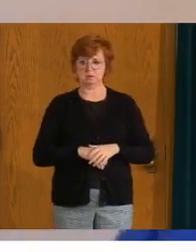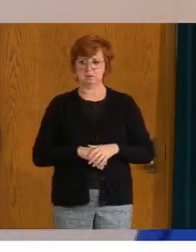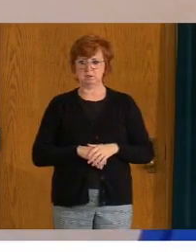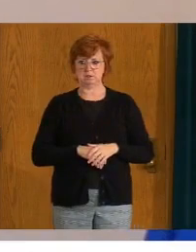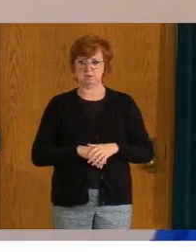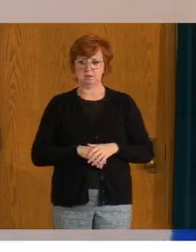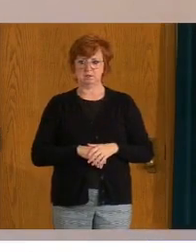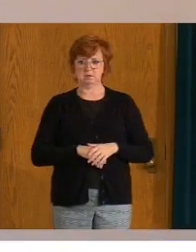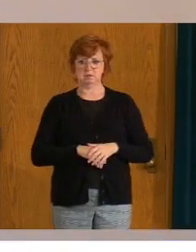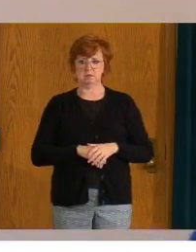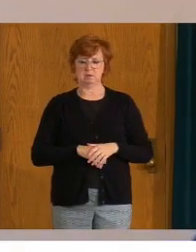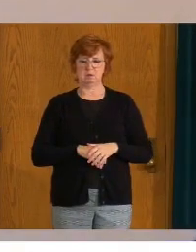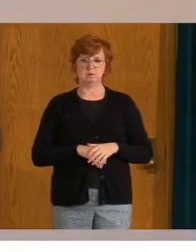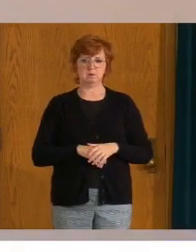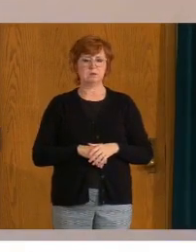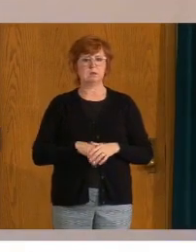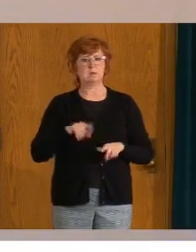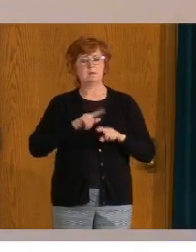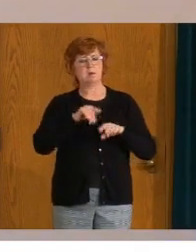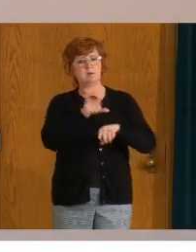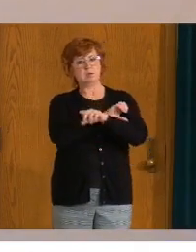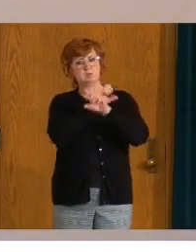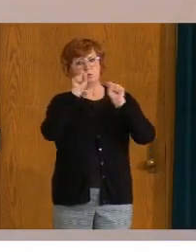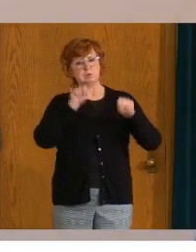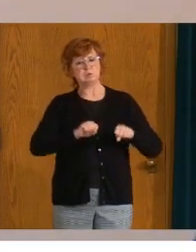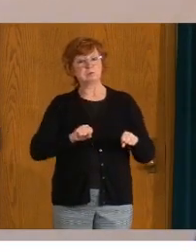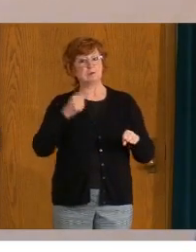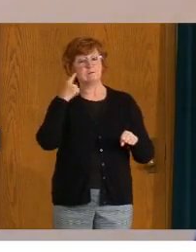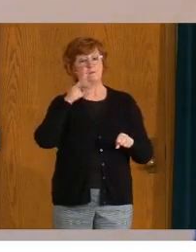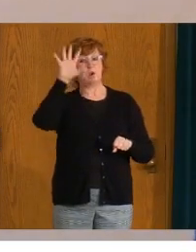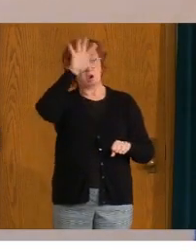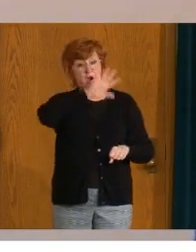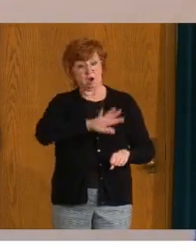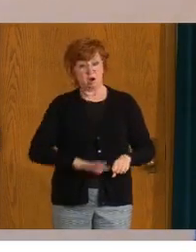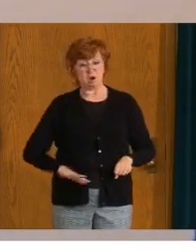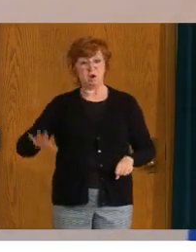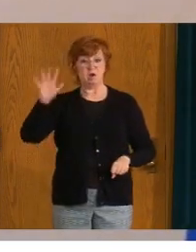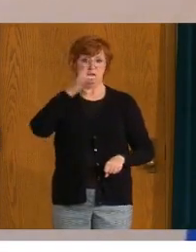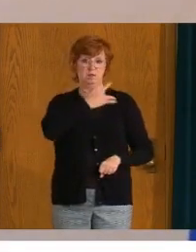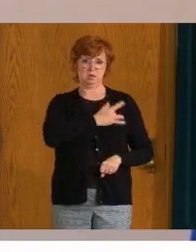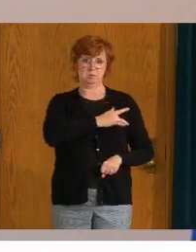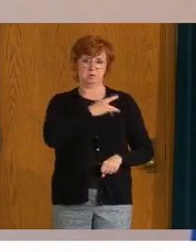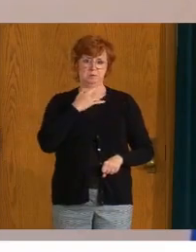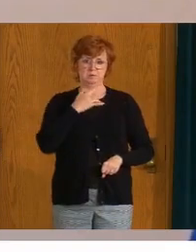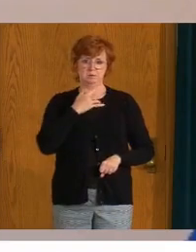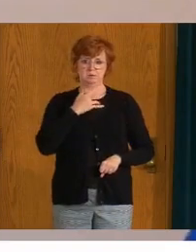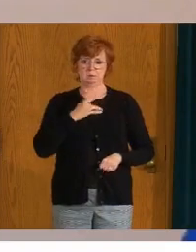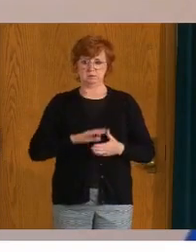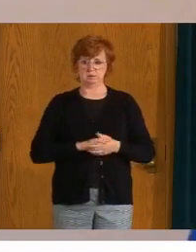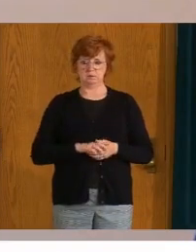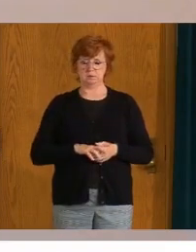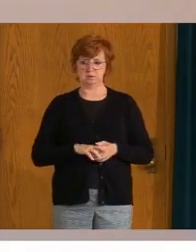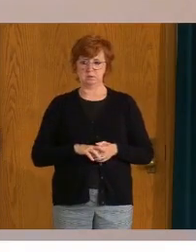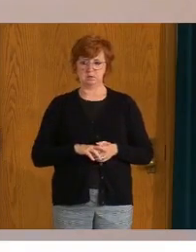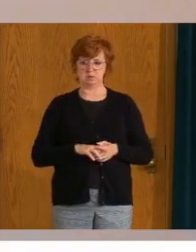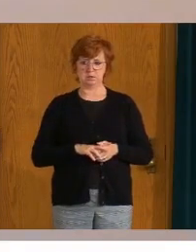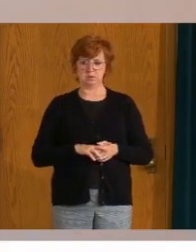match now, but that system is used province-wide and has been since the inception of the system,